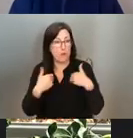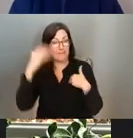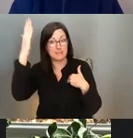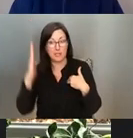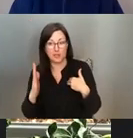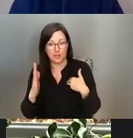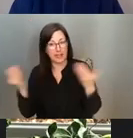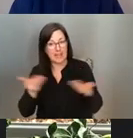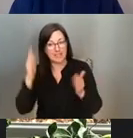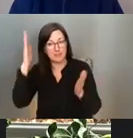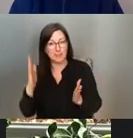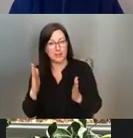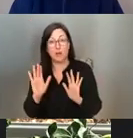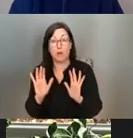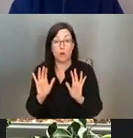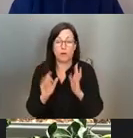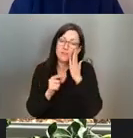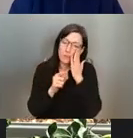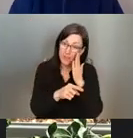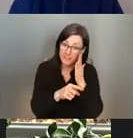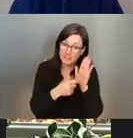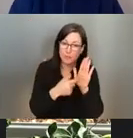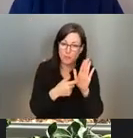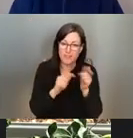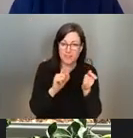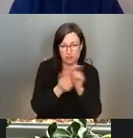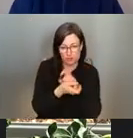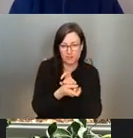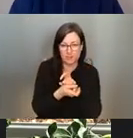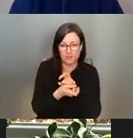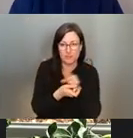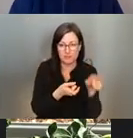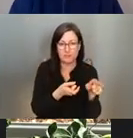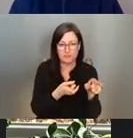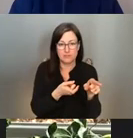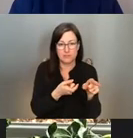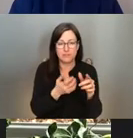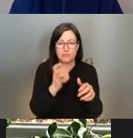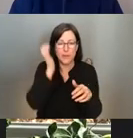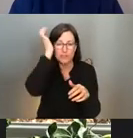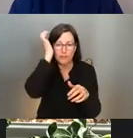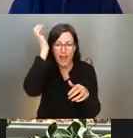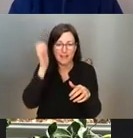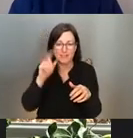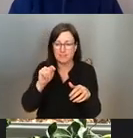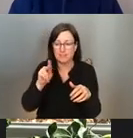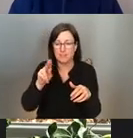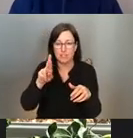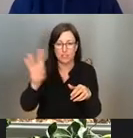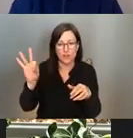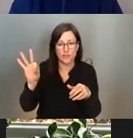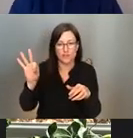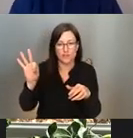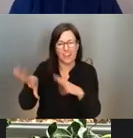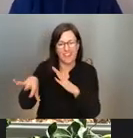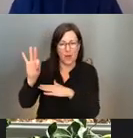allows for us to be able to represent that. Again, this is a grass turf sample that I found at Menards and